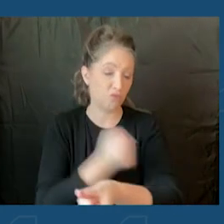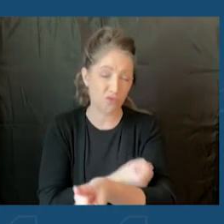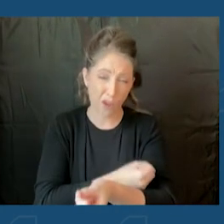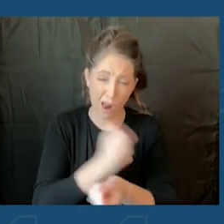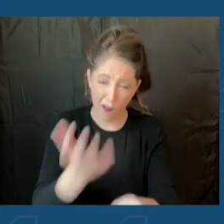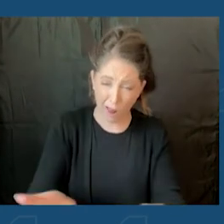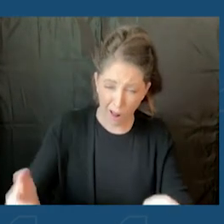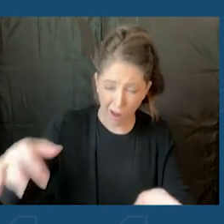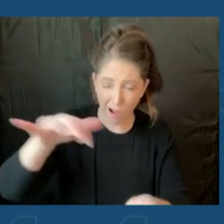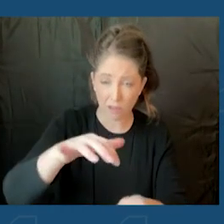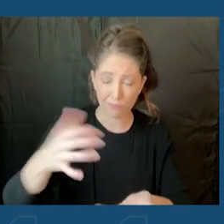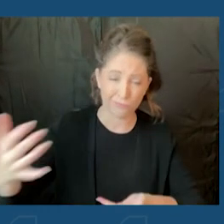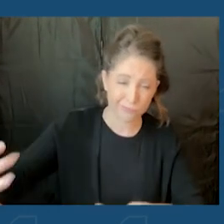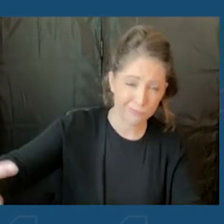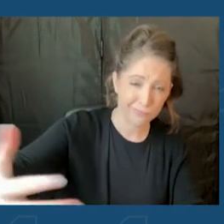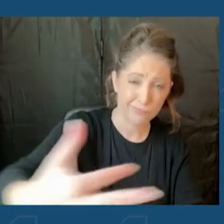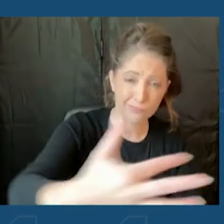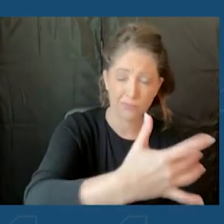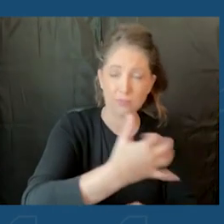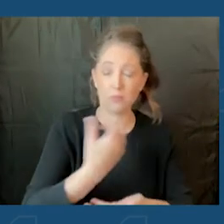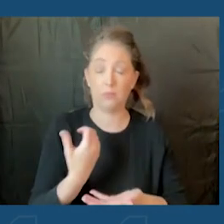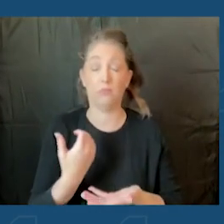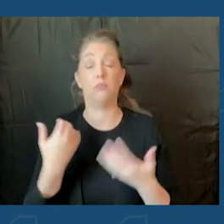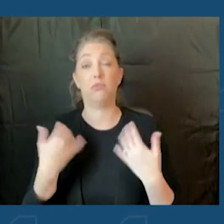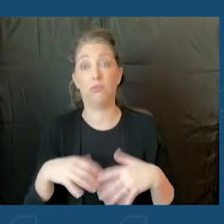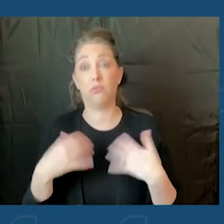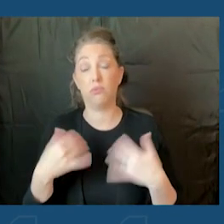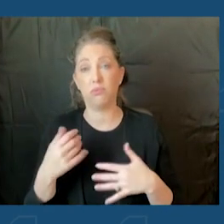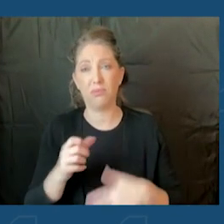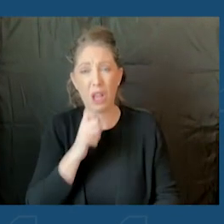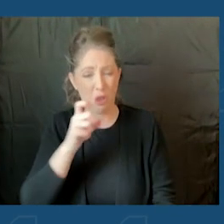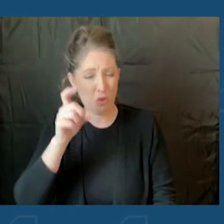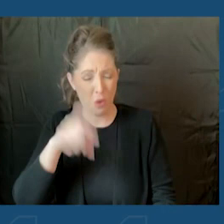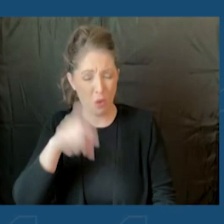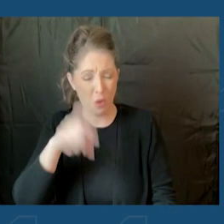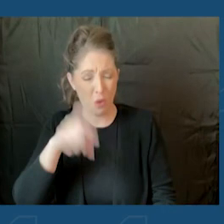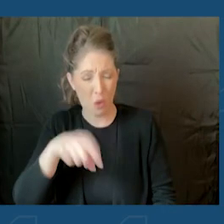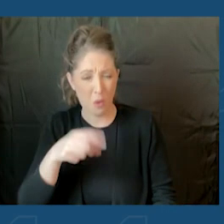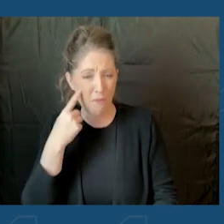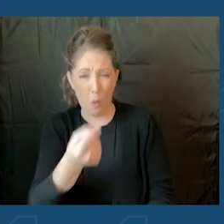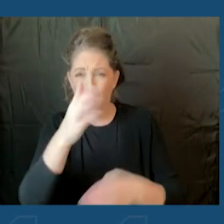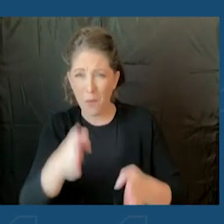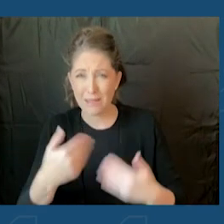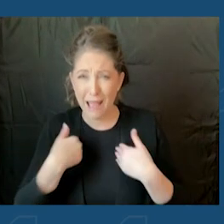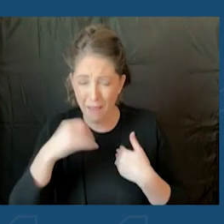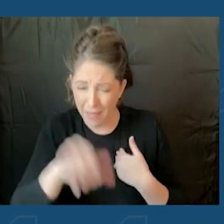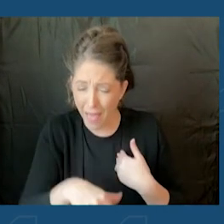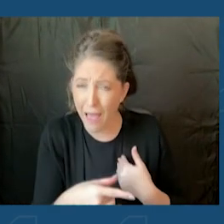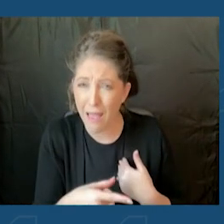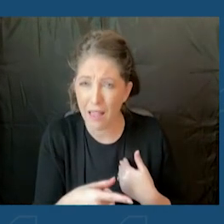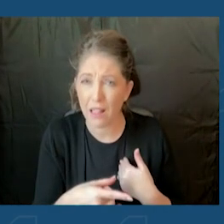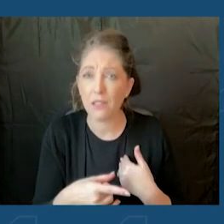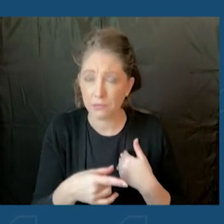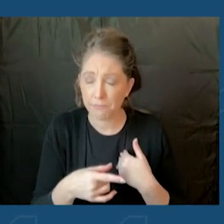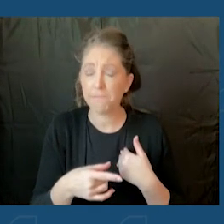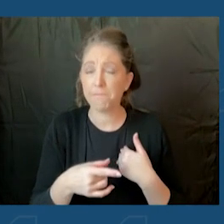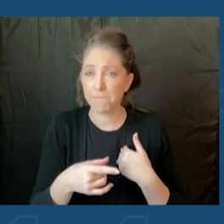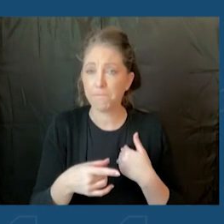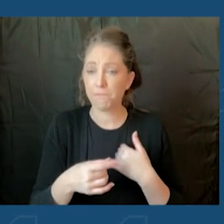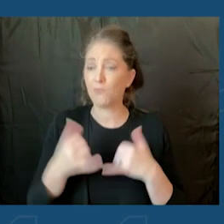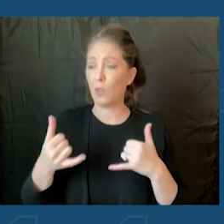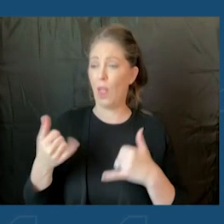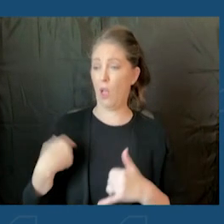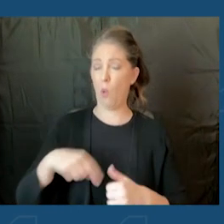no good reason to have that amount of weapons on any one person. And we stand ready to respond to